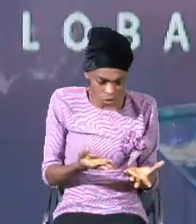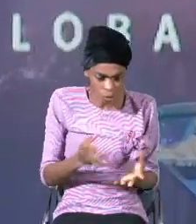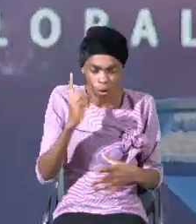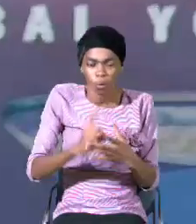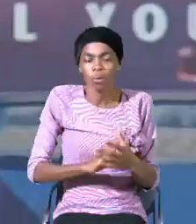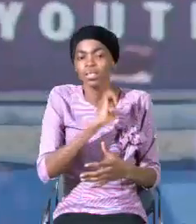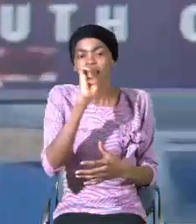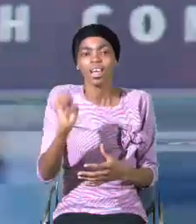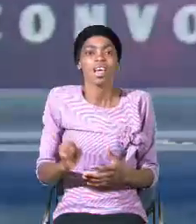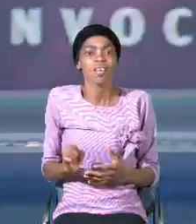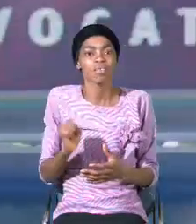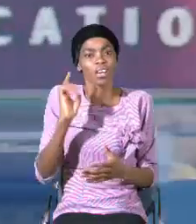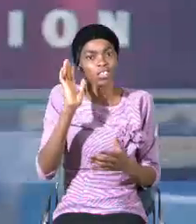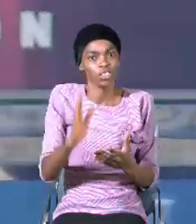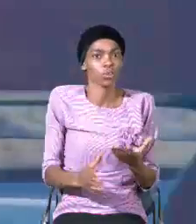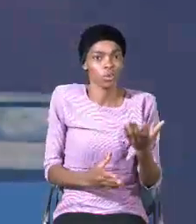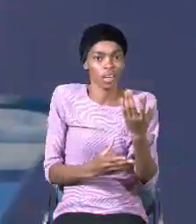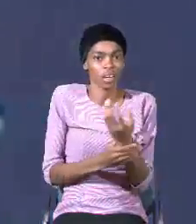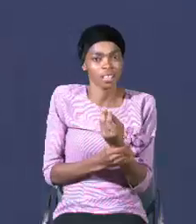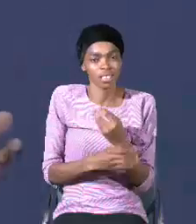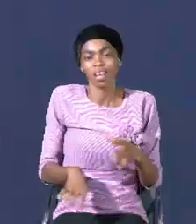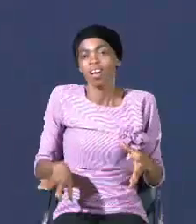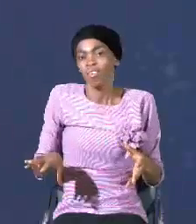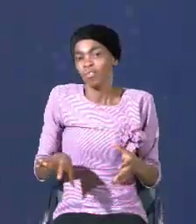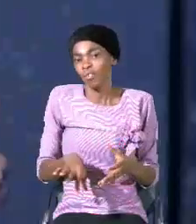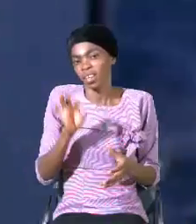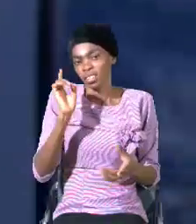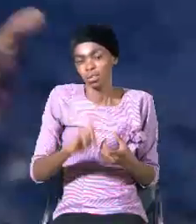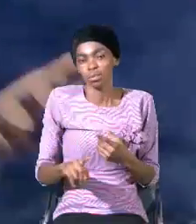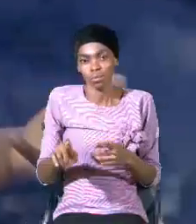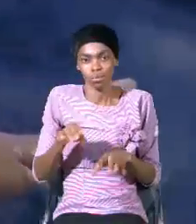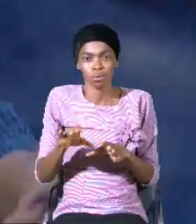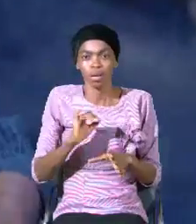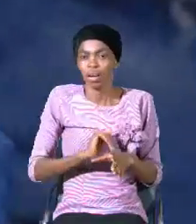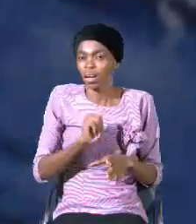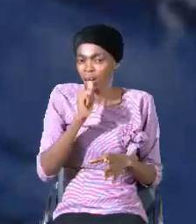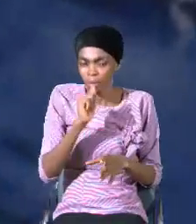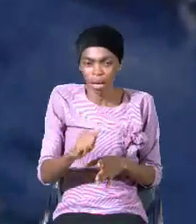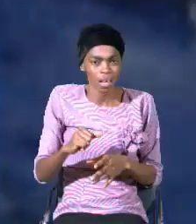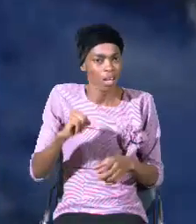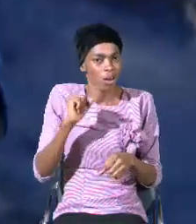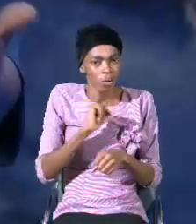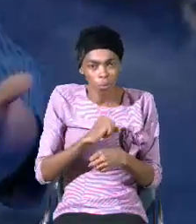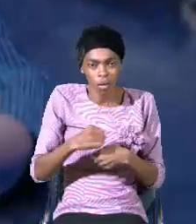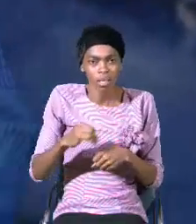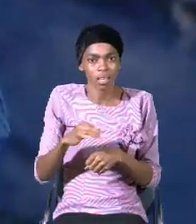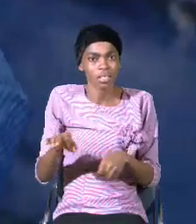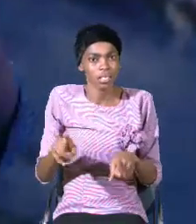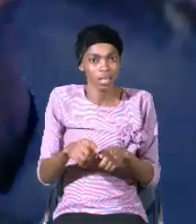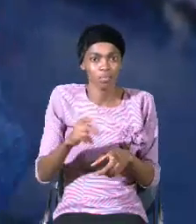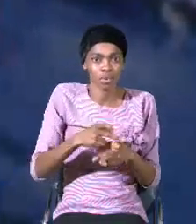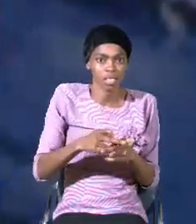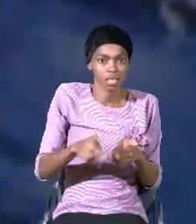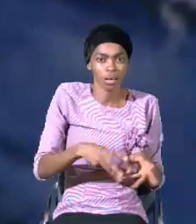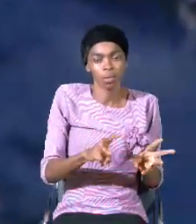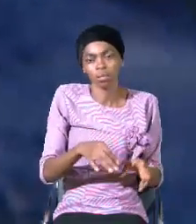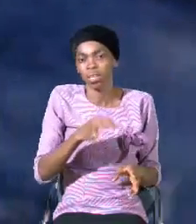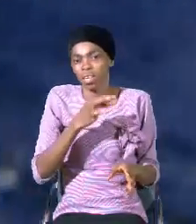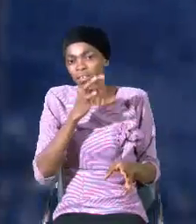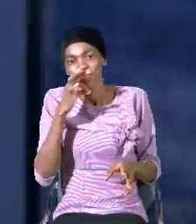to do. Am I working in a practical way, like a farmer, like an engineer, like a doctor? Am I working